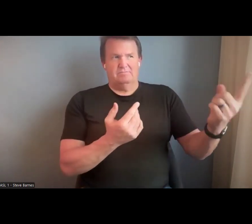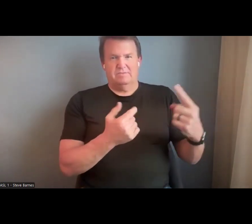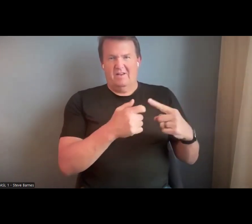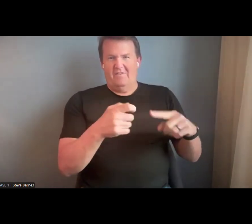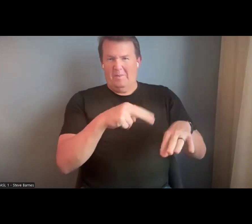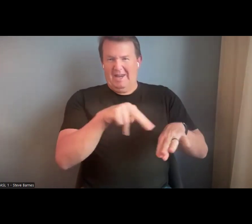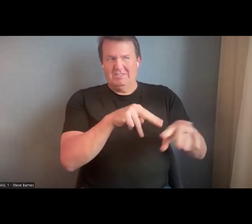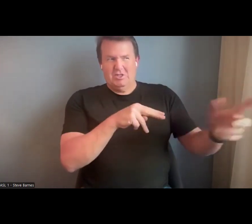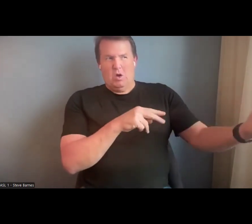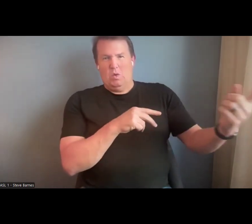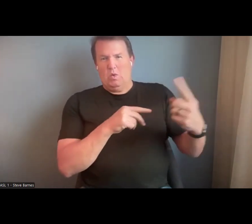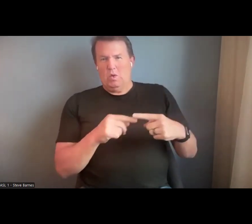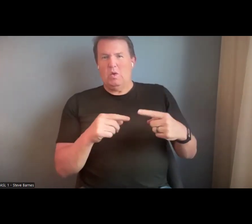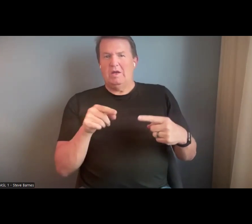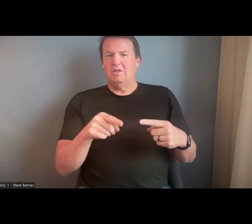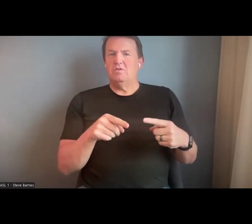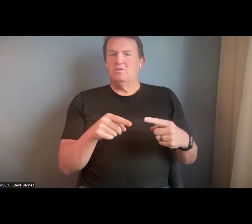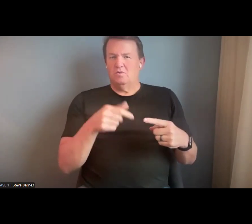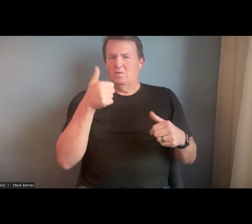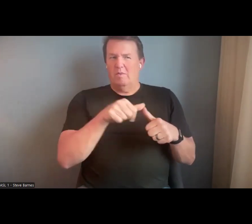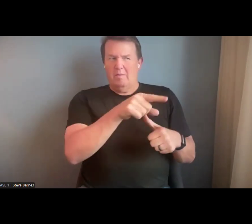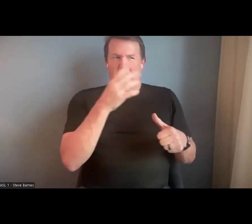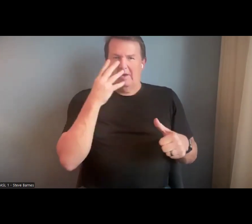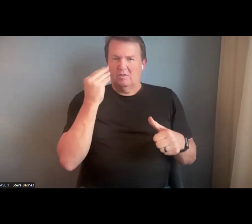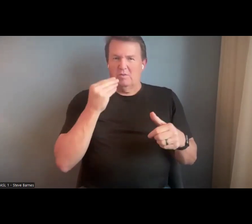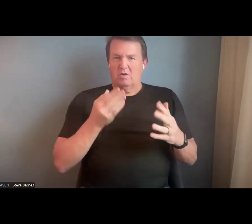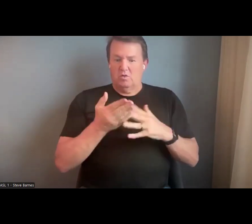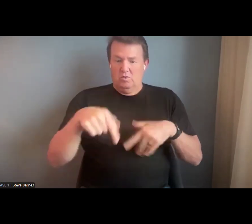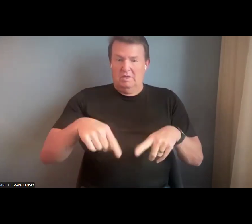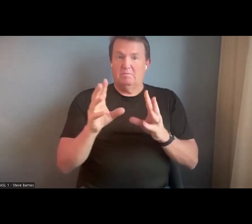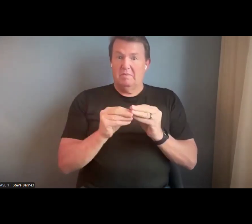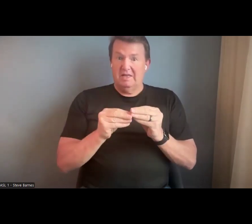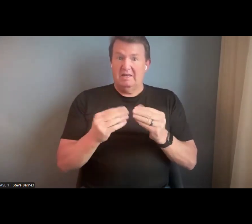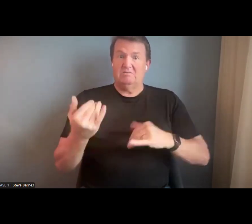you throughout this day, throughout this lifetime, and throughout this meeting.